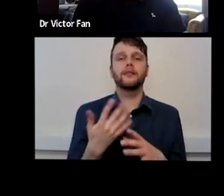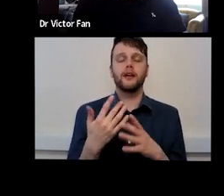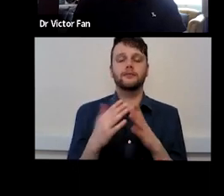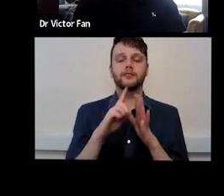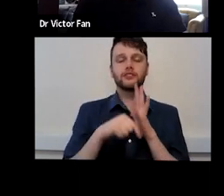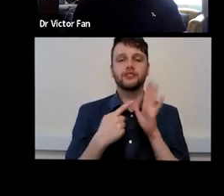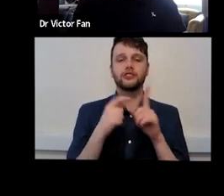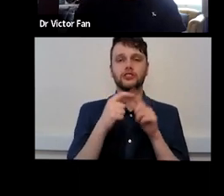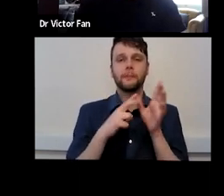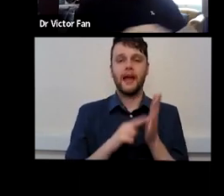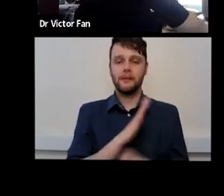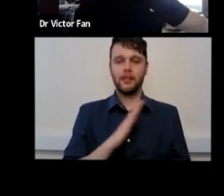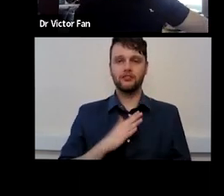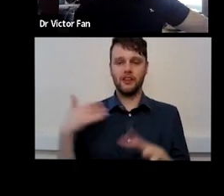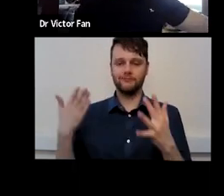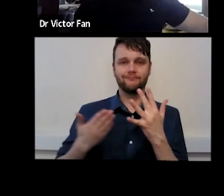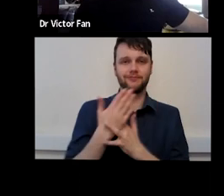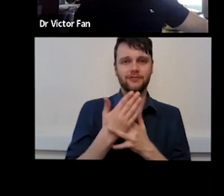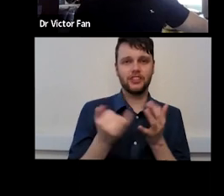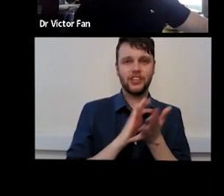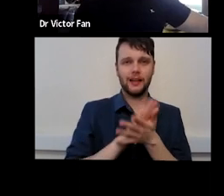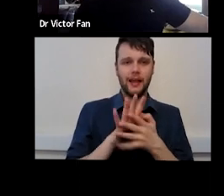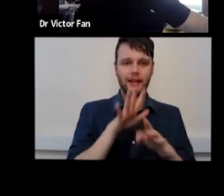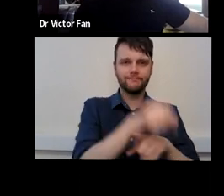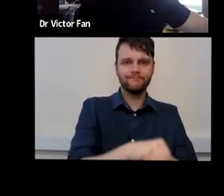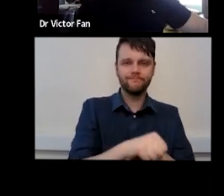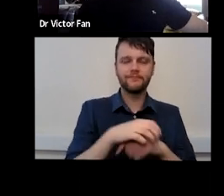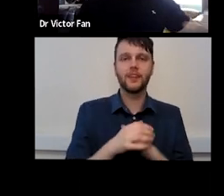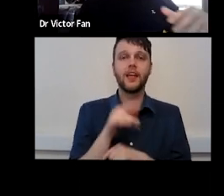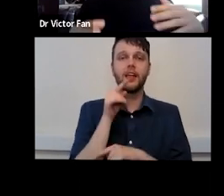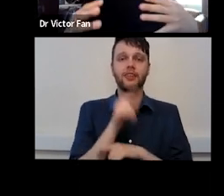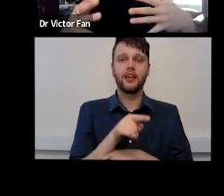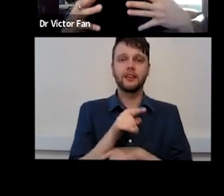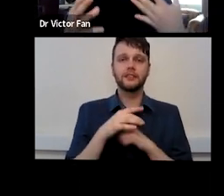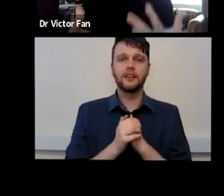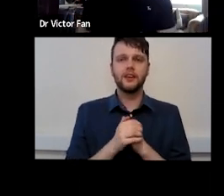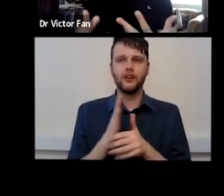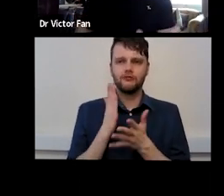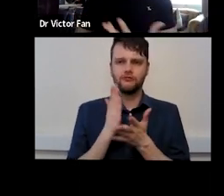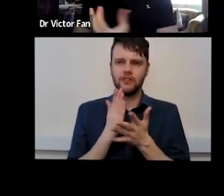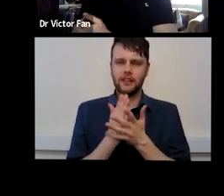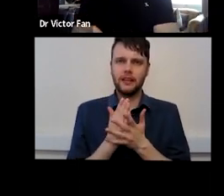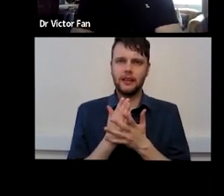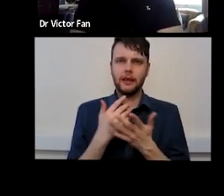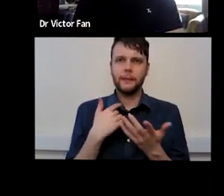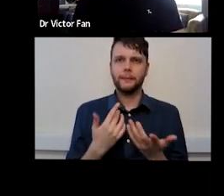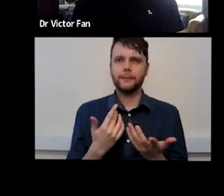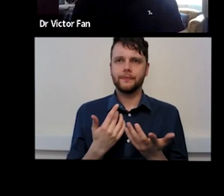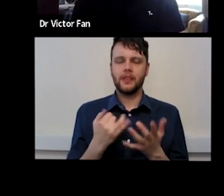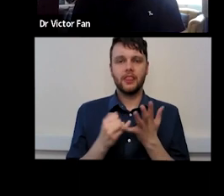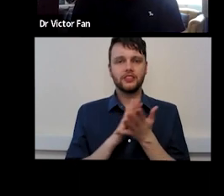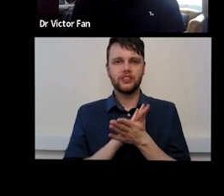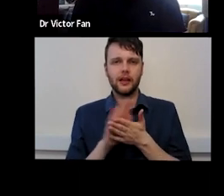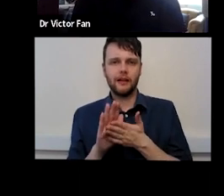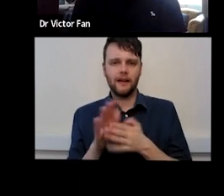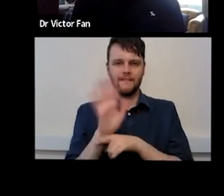Shanghai. So that was really the beginning of the turn of Shanghai